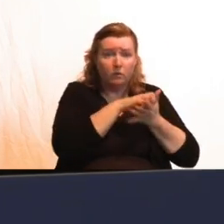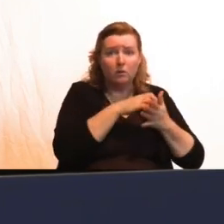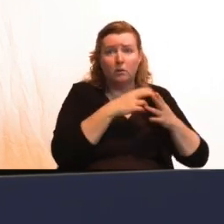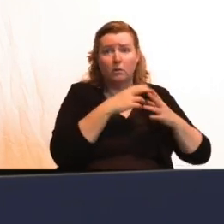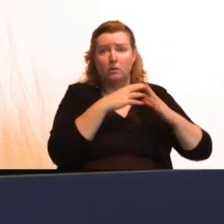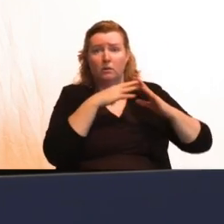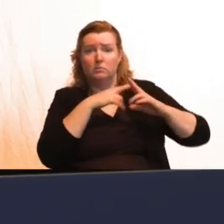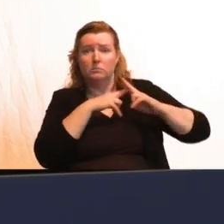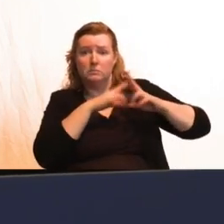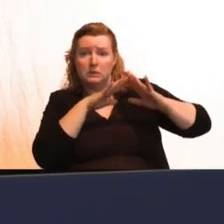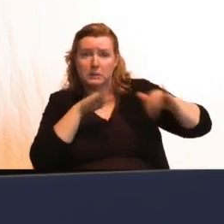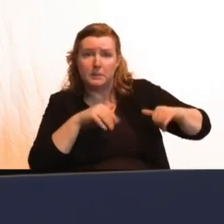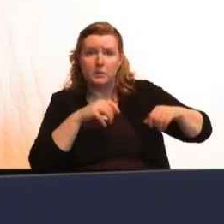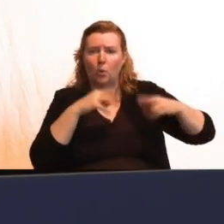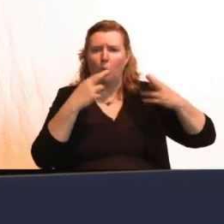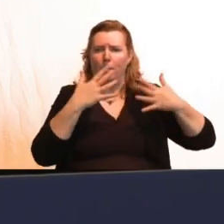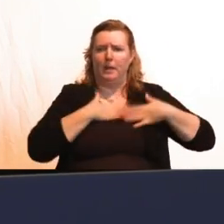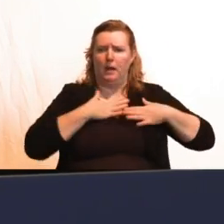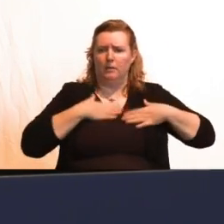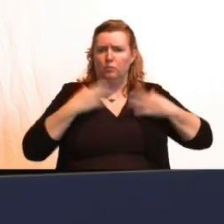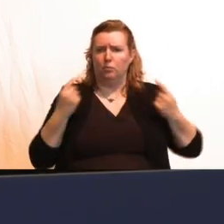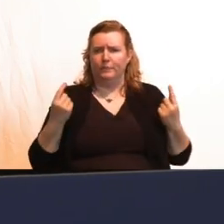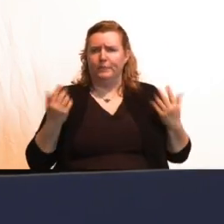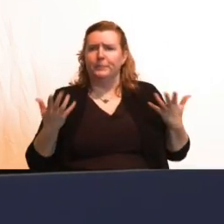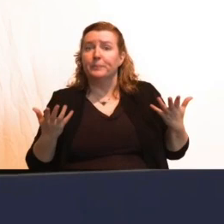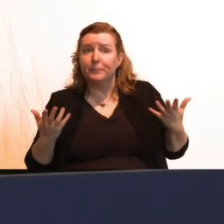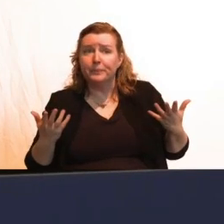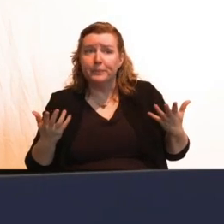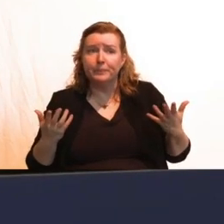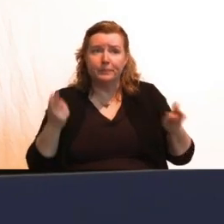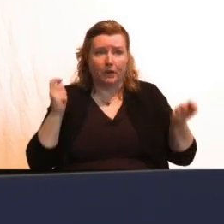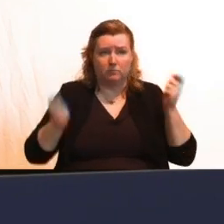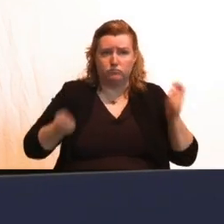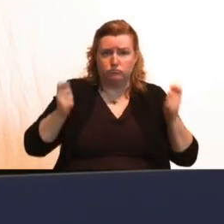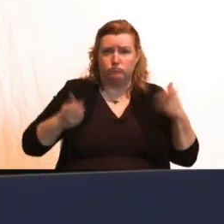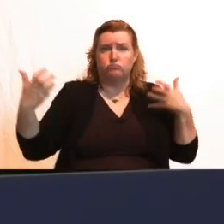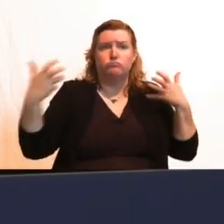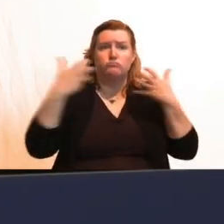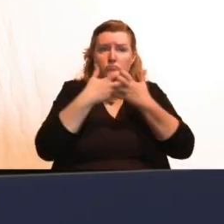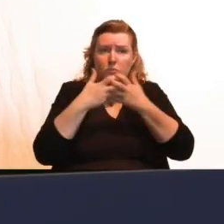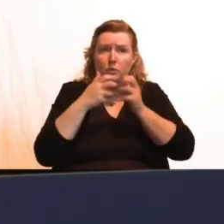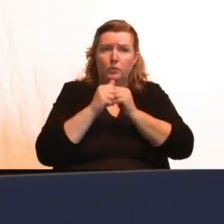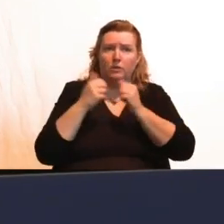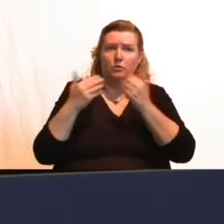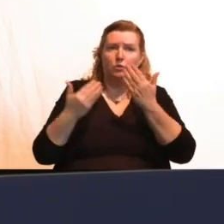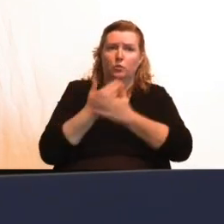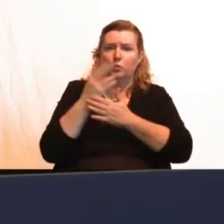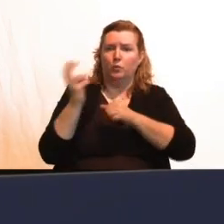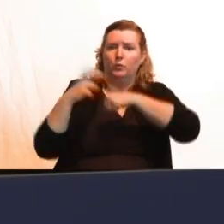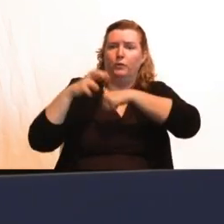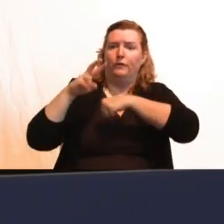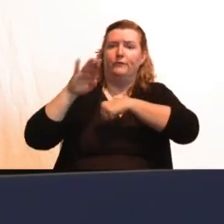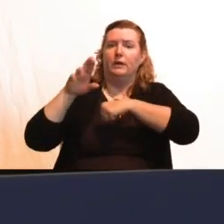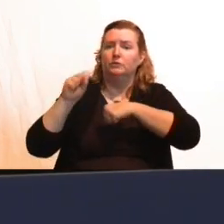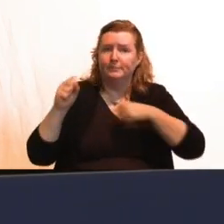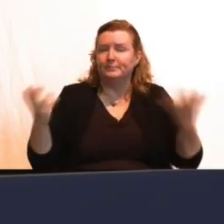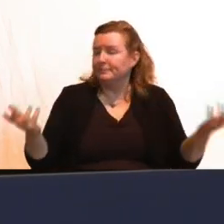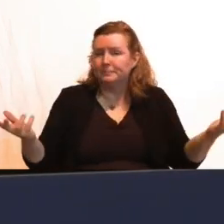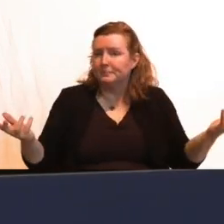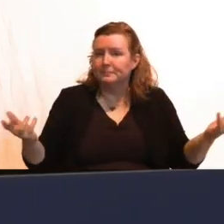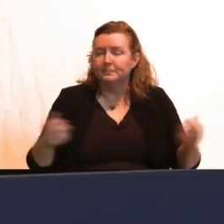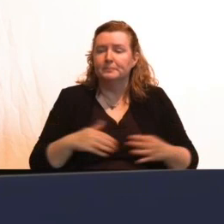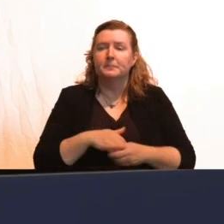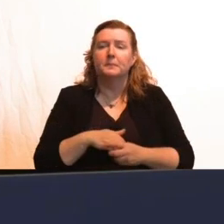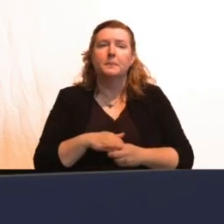new information that we're learning about the virus so that we can understand what our personal risks are and then